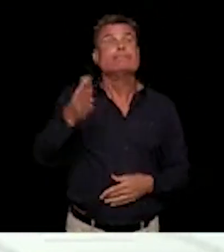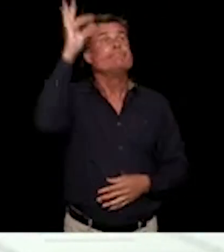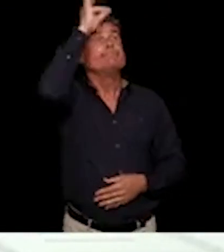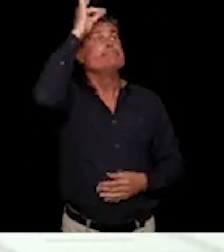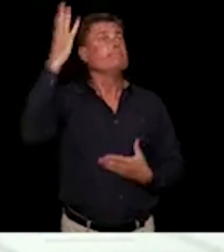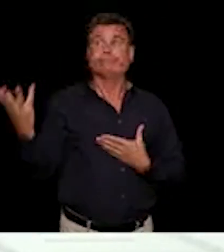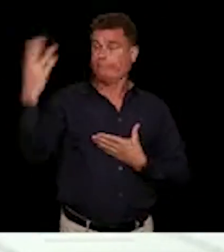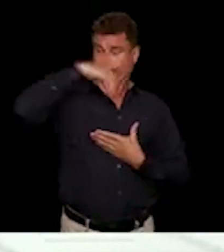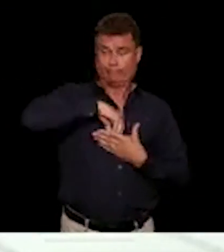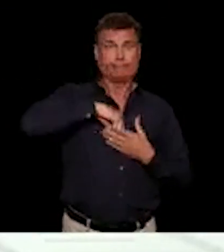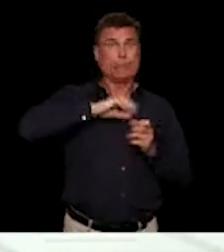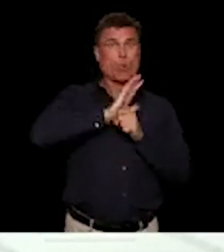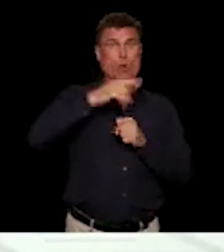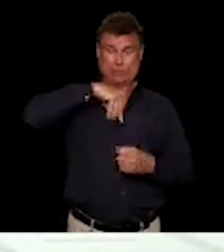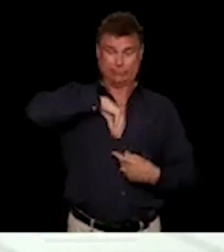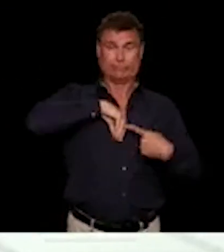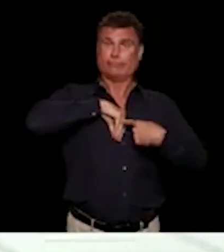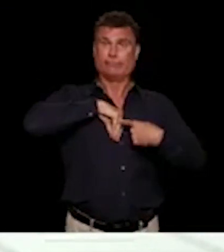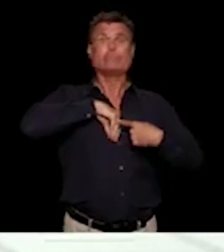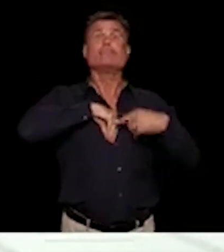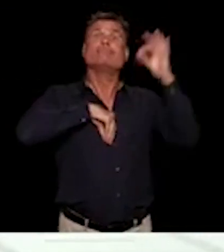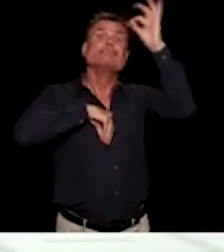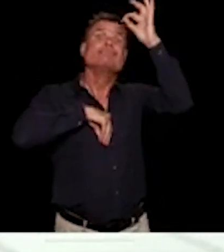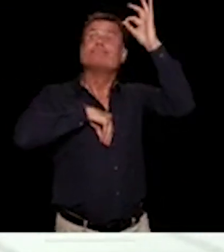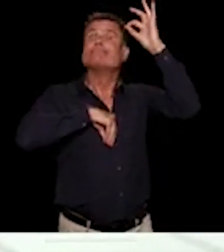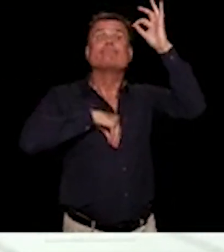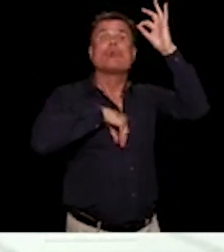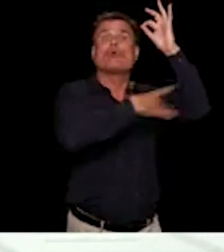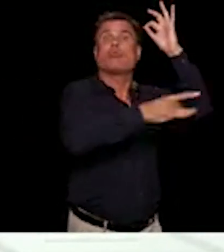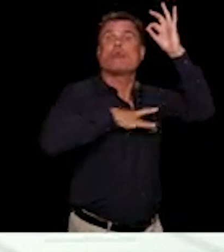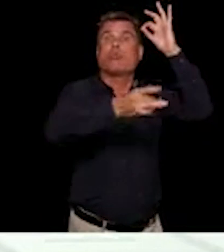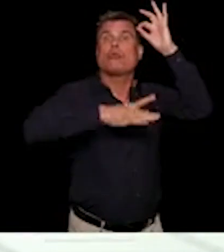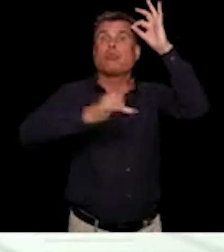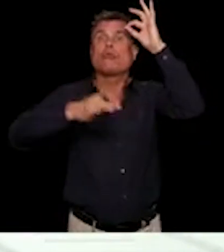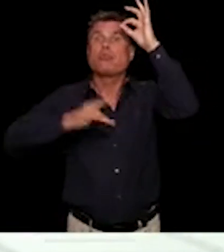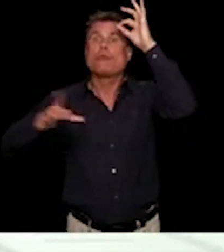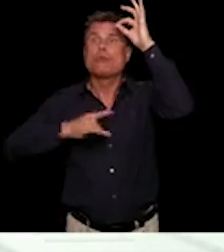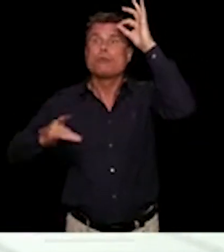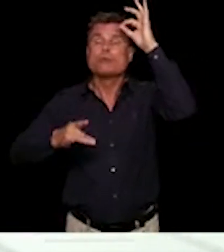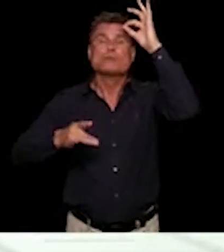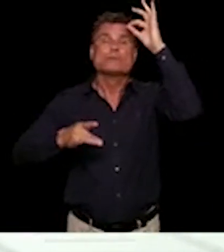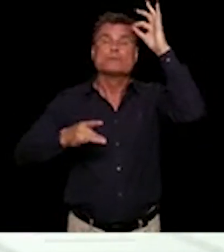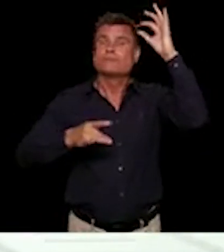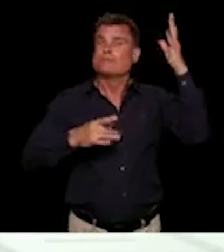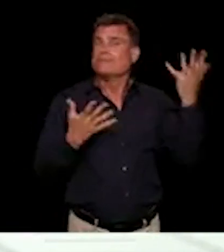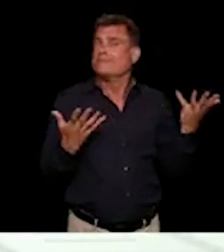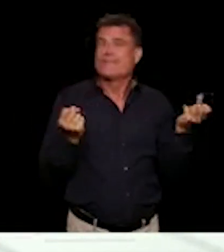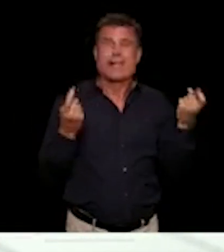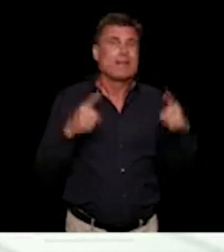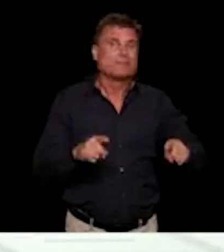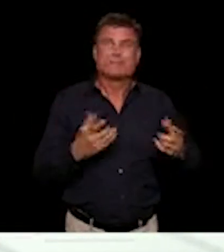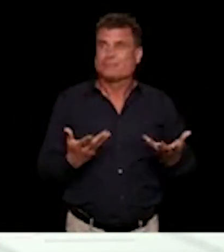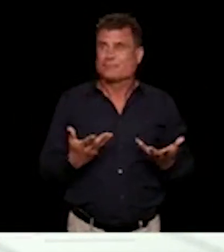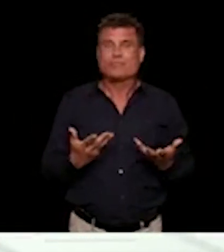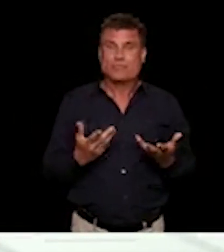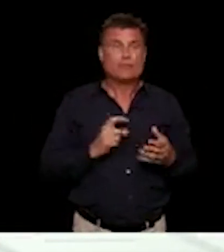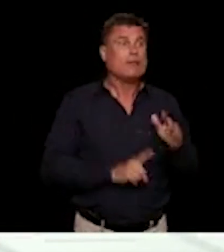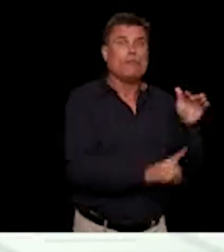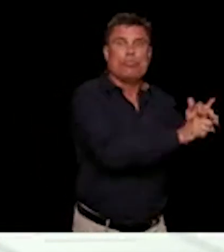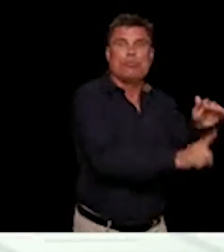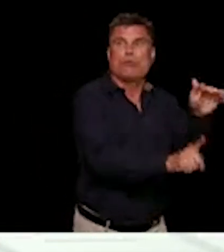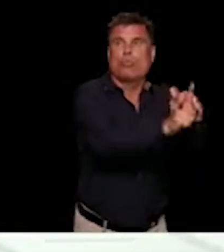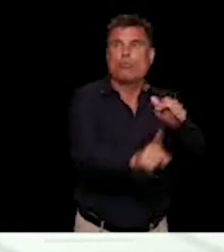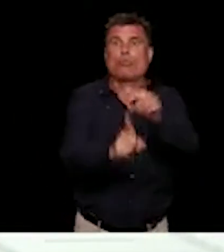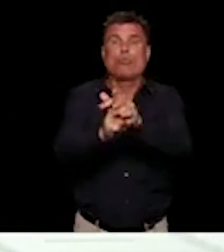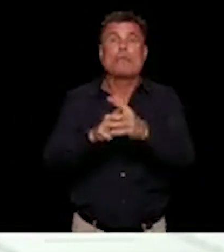have COVID-19 and they can inadvertently spread it to others, to friends, to colleagues, to family members, and other